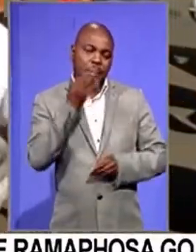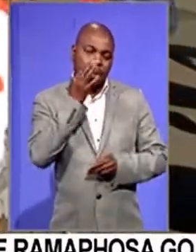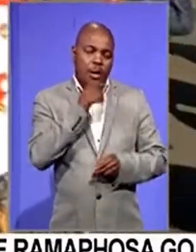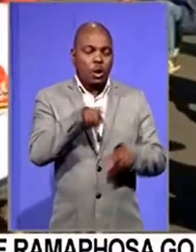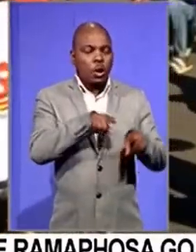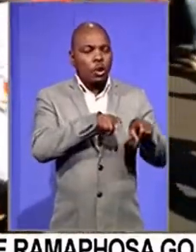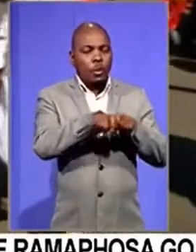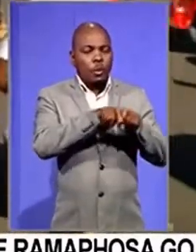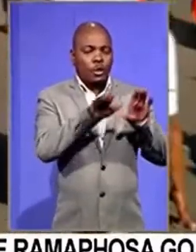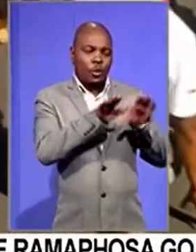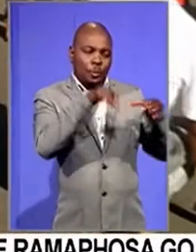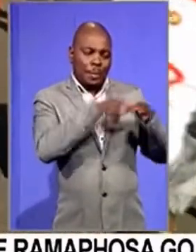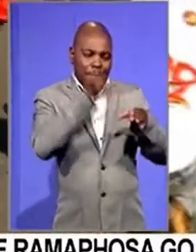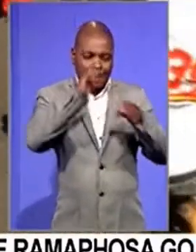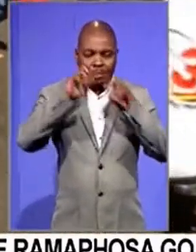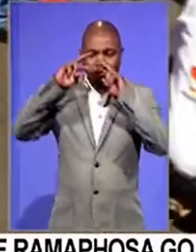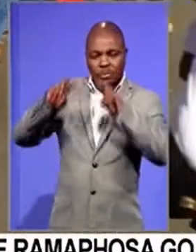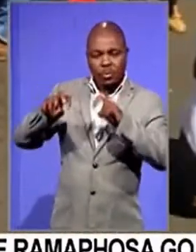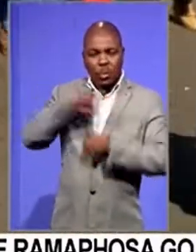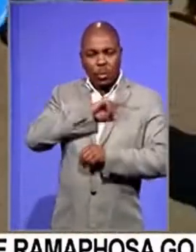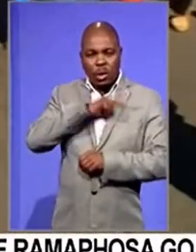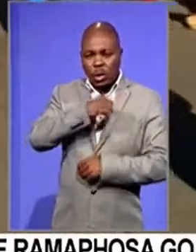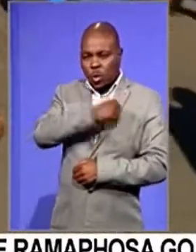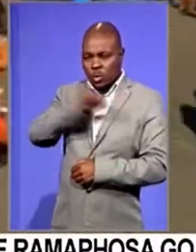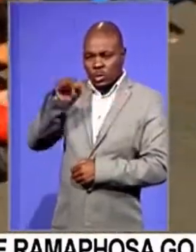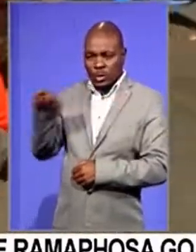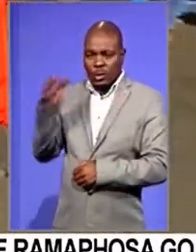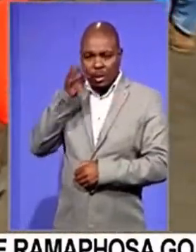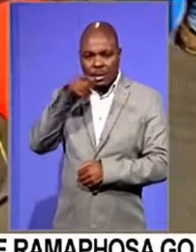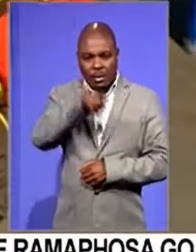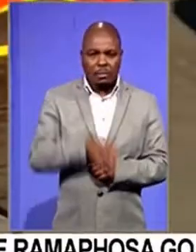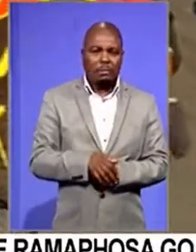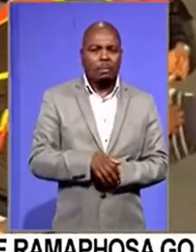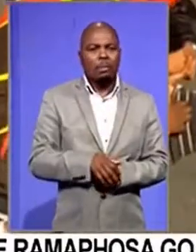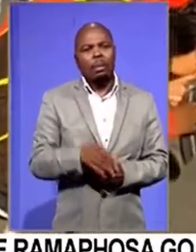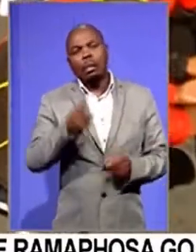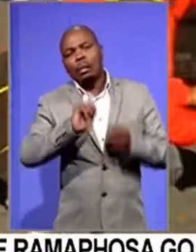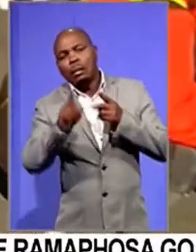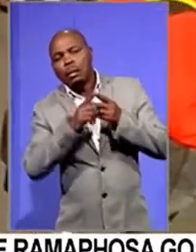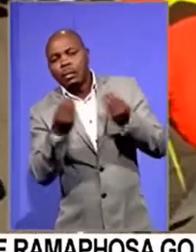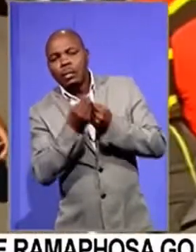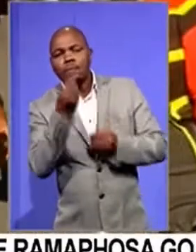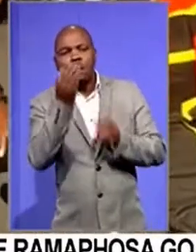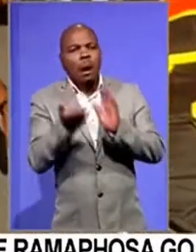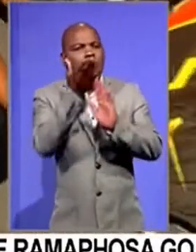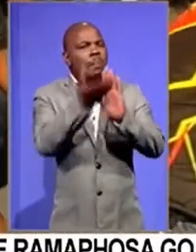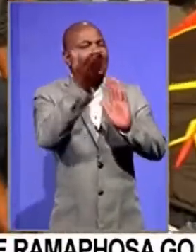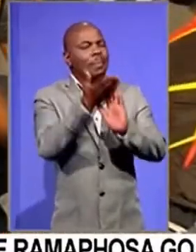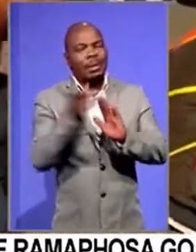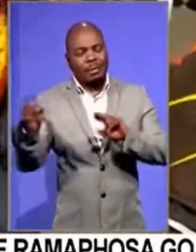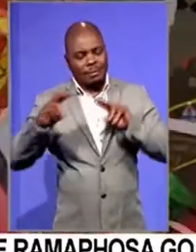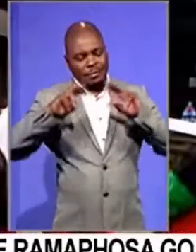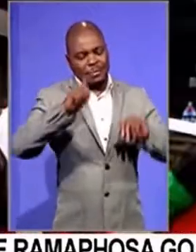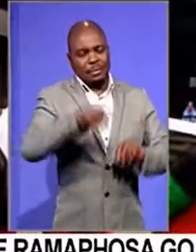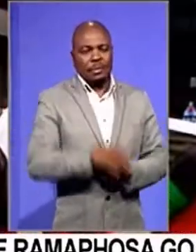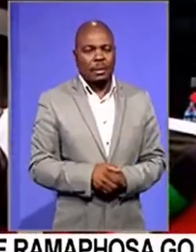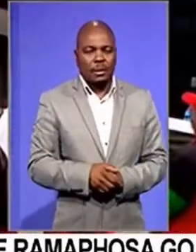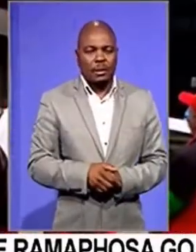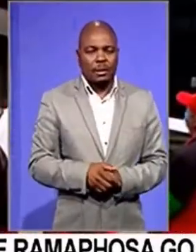Commission e dire dinyakišišo go seo Cosatu e se bitšago tlhatlošwa ga ditheko tša tše dingwe tša dijo. The high prices that we